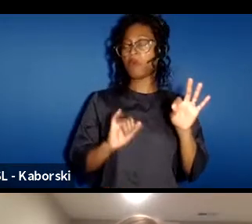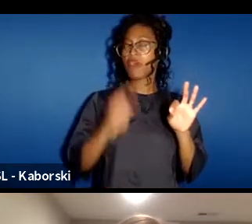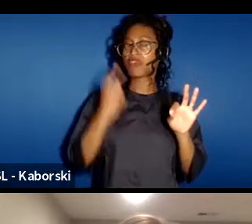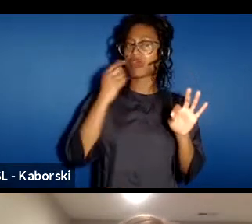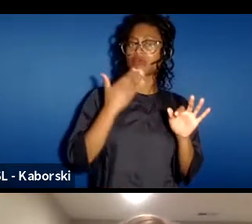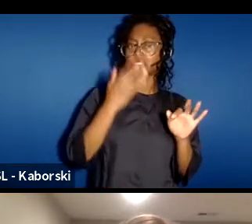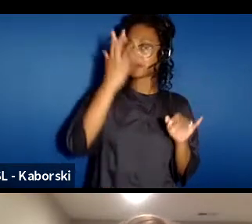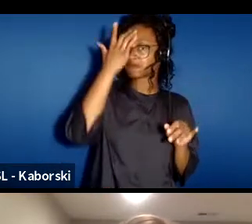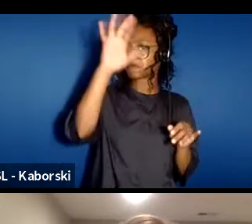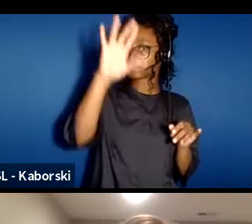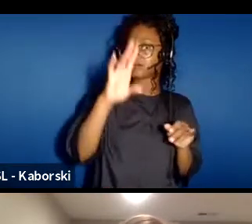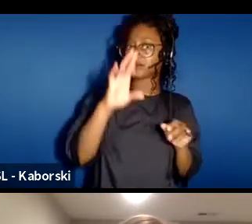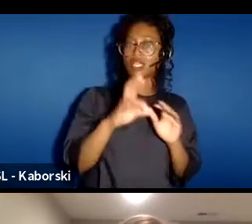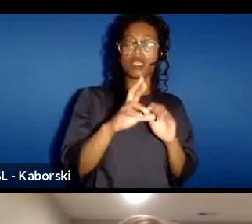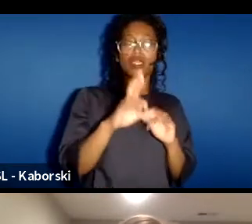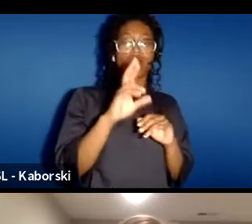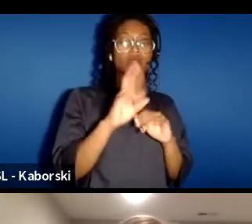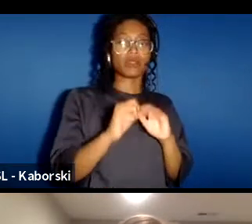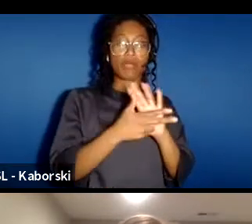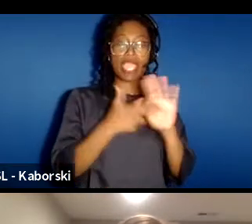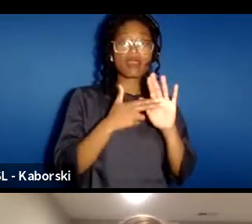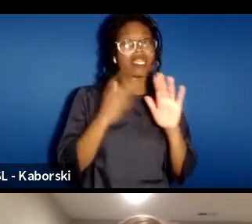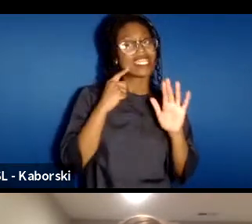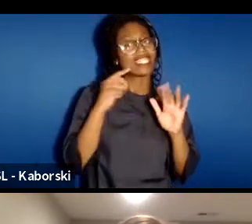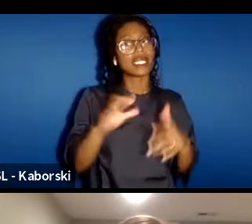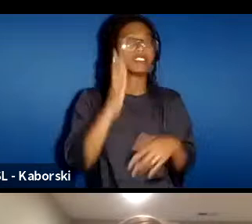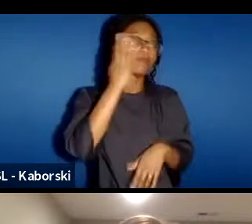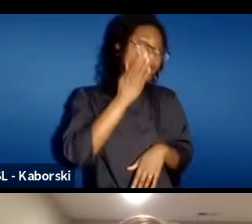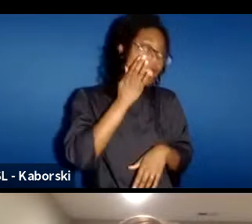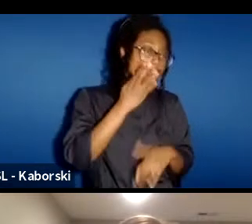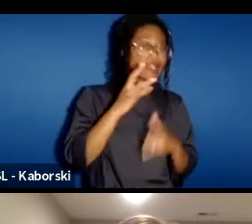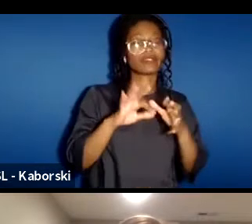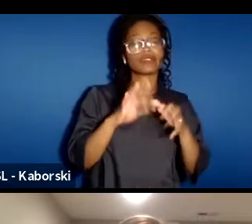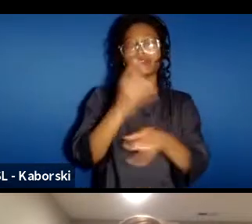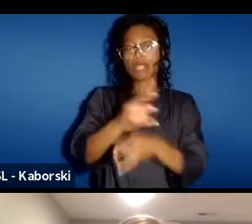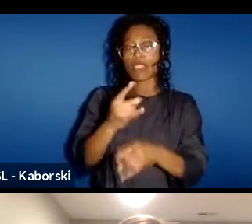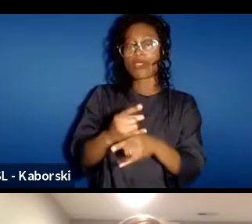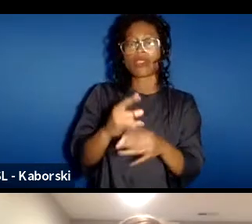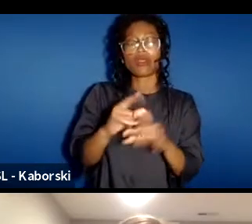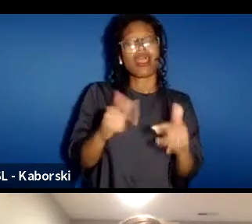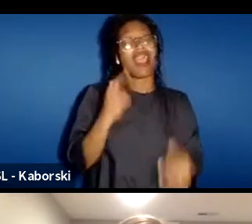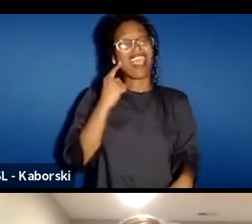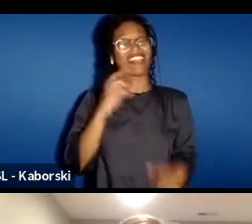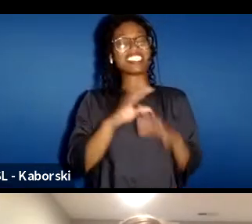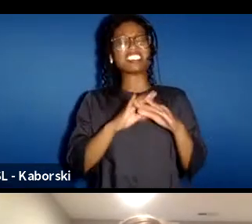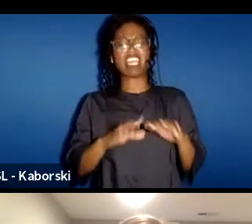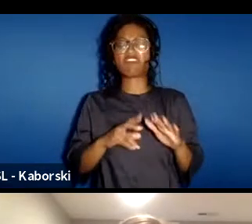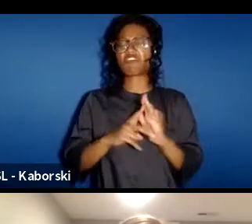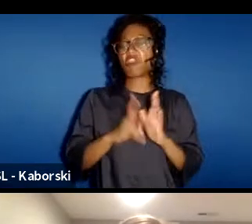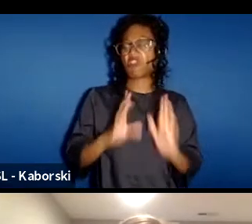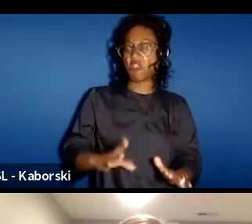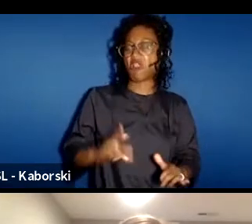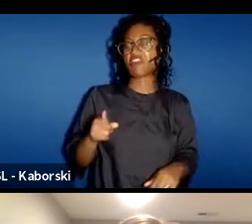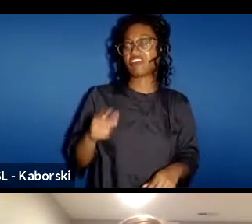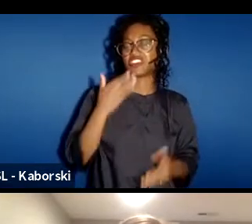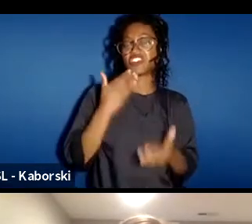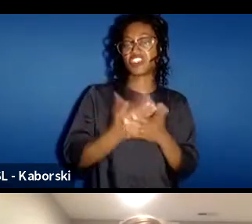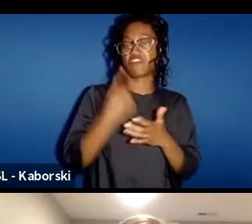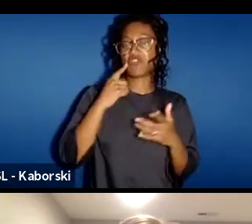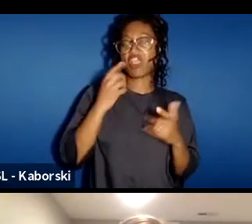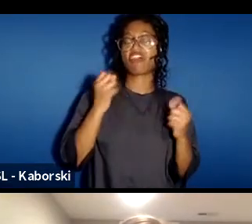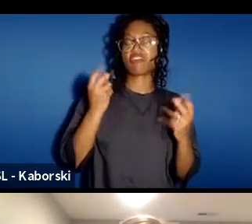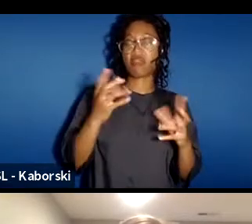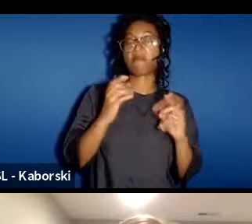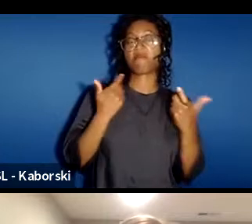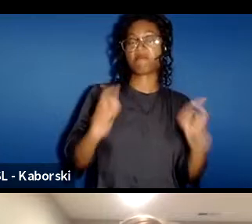That guy, he does beer and spirits and all kinds of stuff, but he's one of those kind of silent killers that I think that's a hired gun for a lot of big